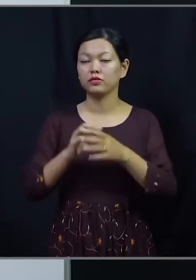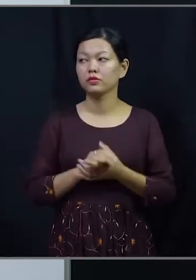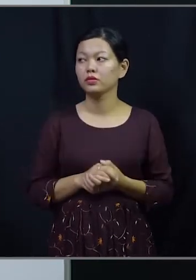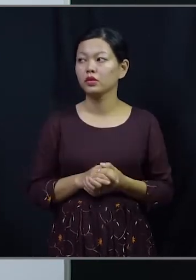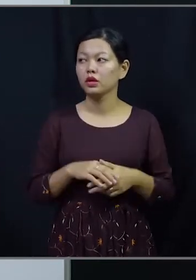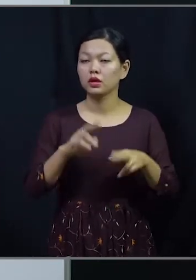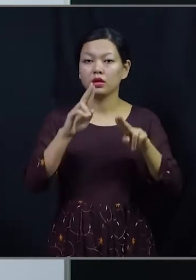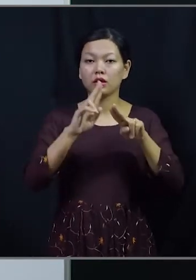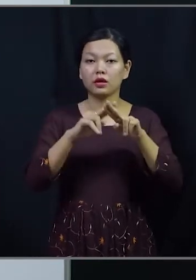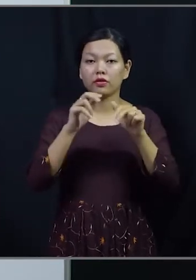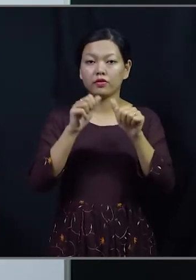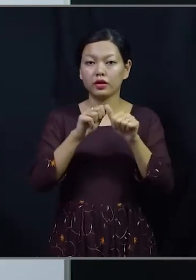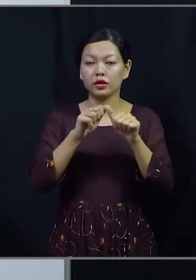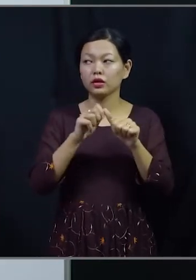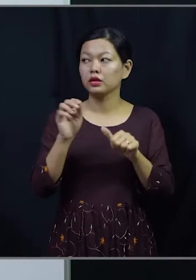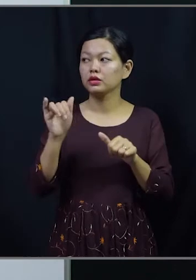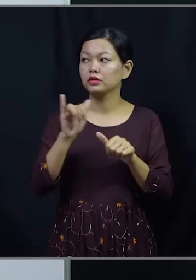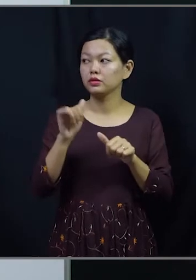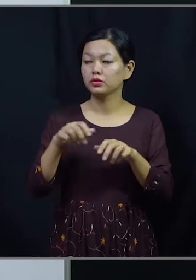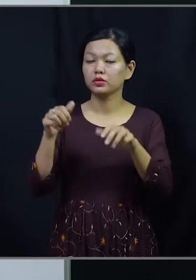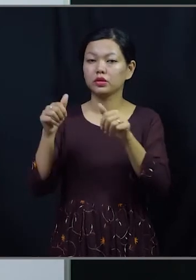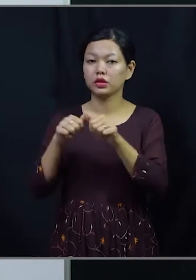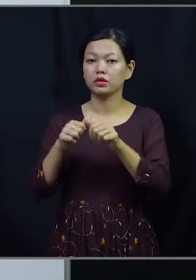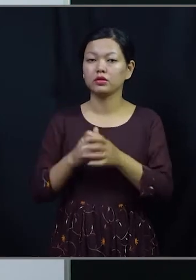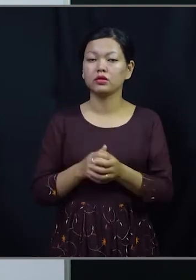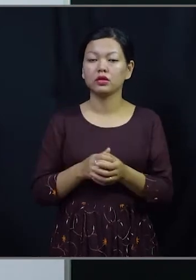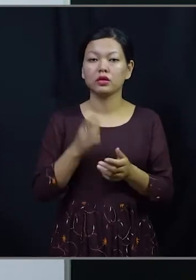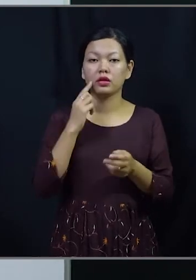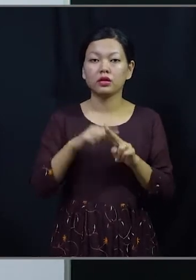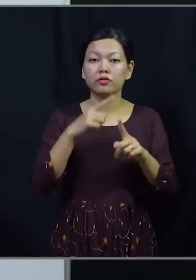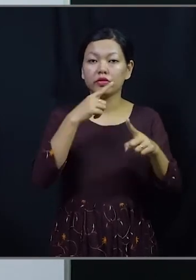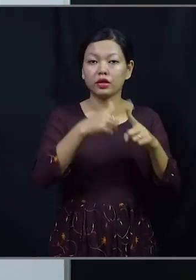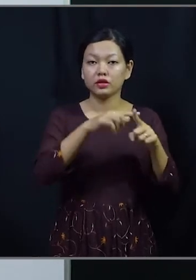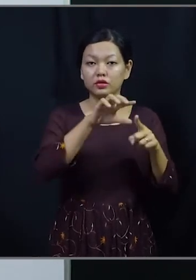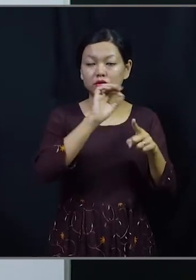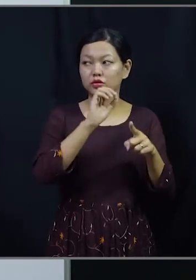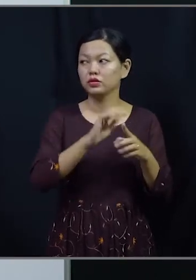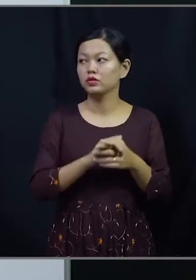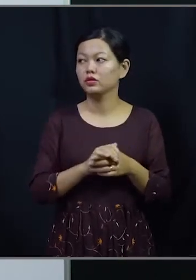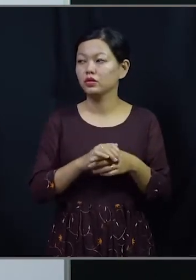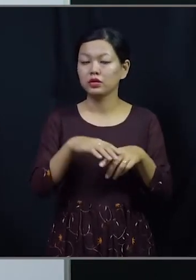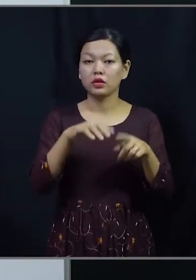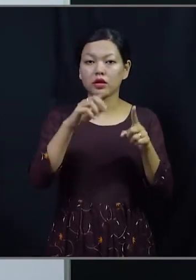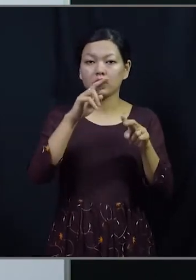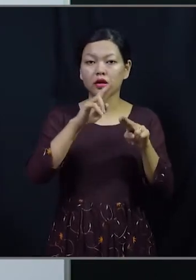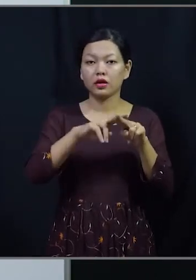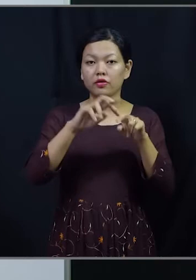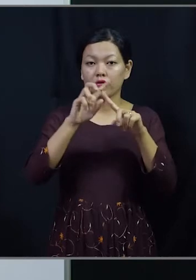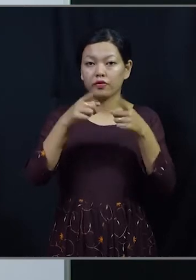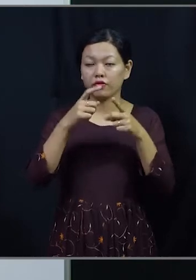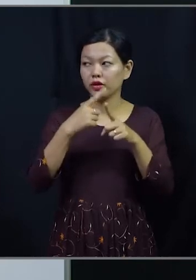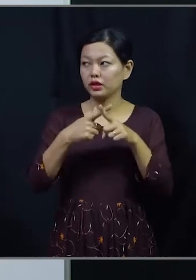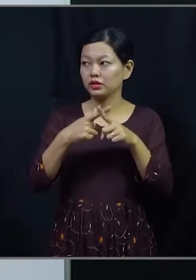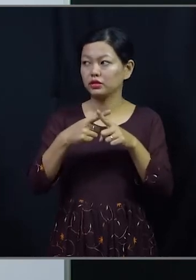F A is A, or if you take X, then you get Fx equal to X. Hope you remember this one, last year we studied.